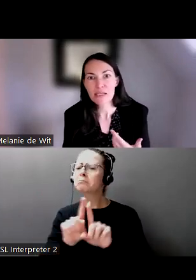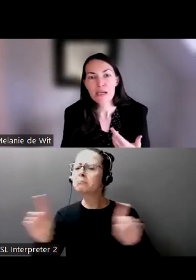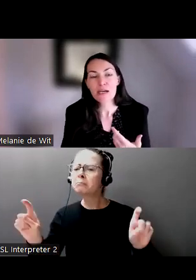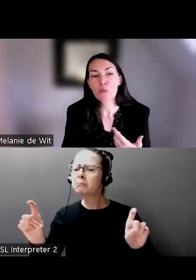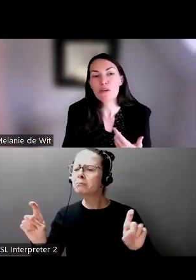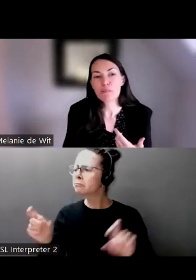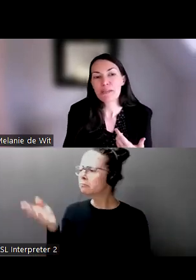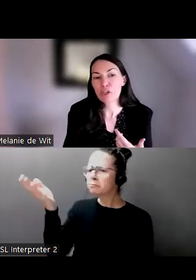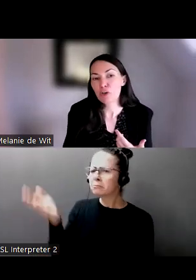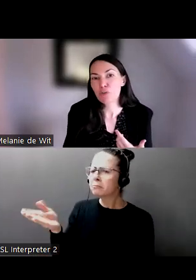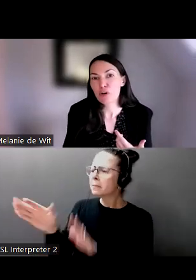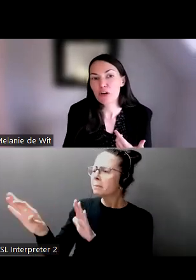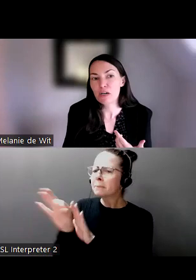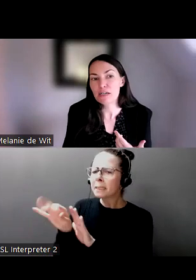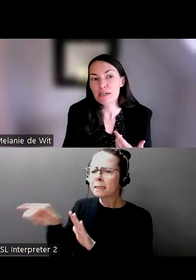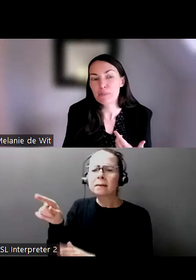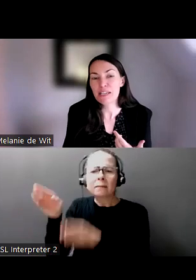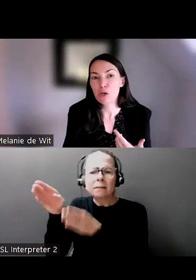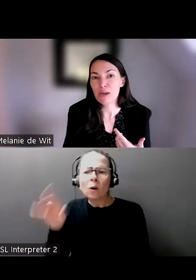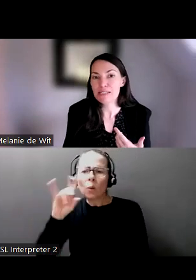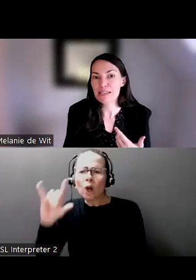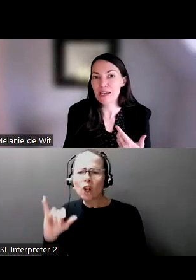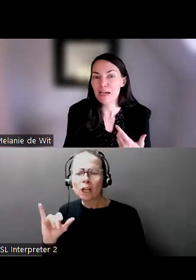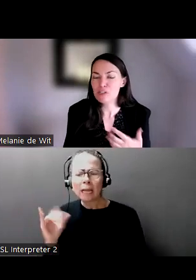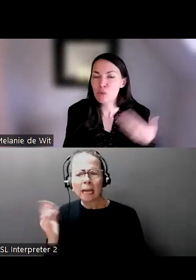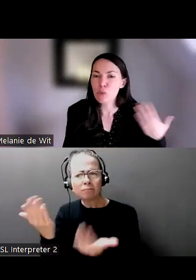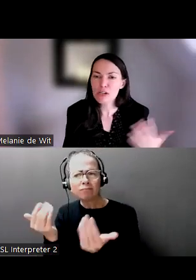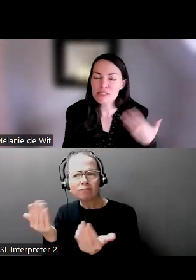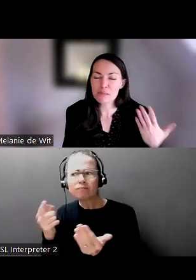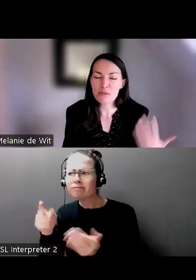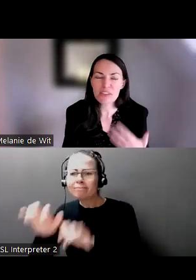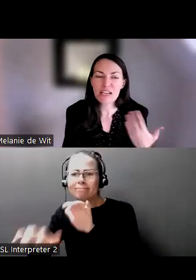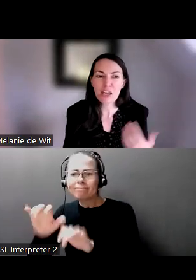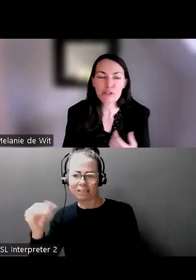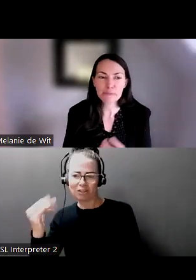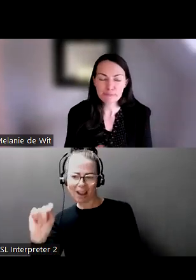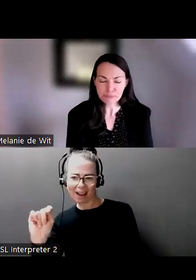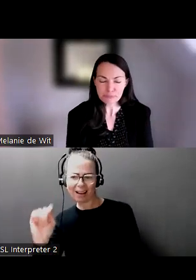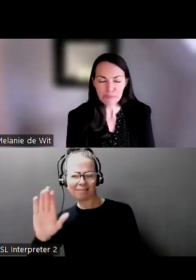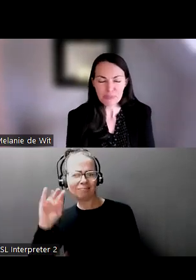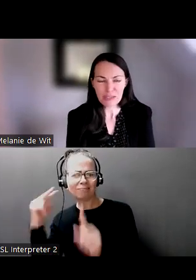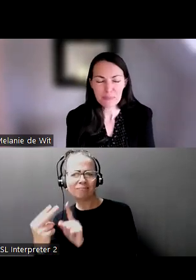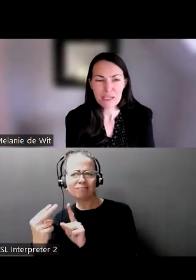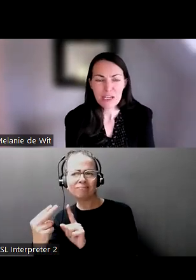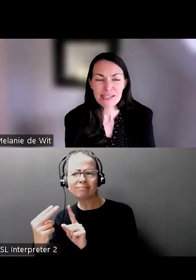traits would it be good for a POA to have? So what are some of the other